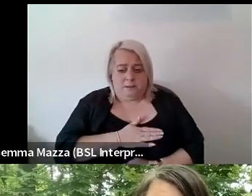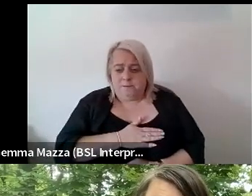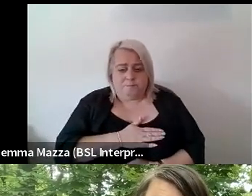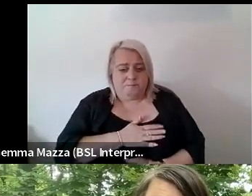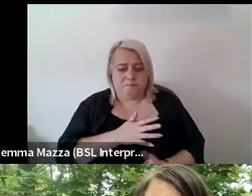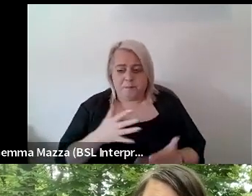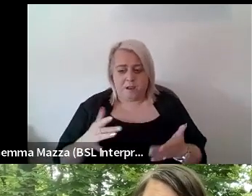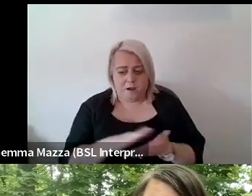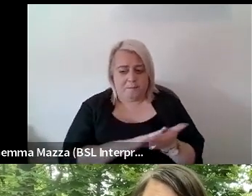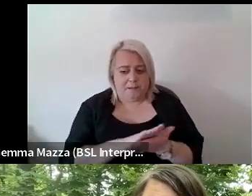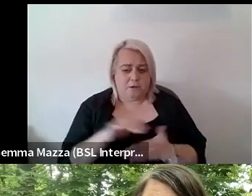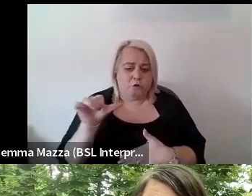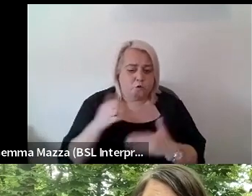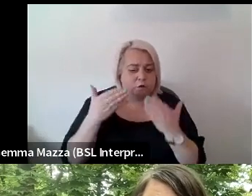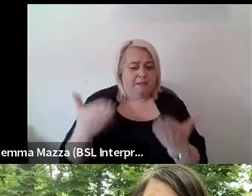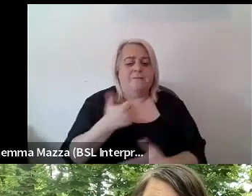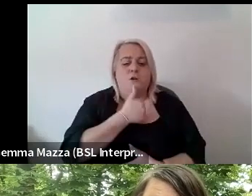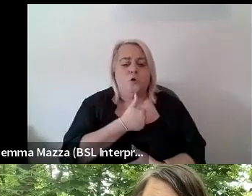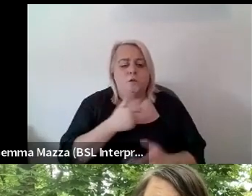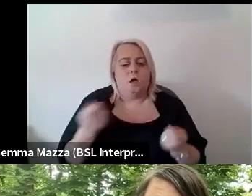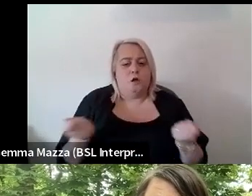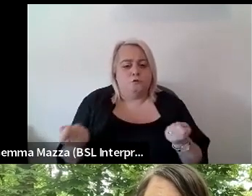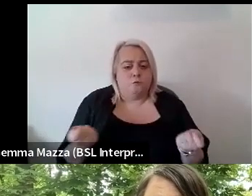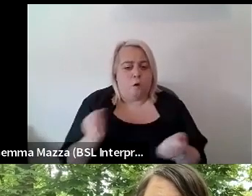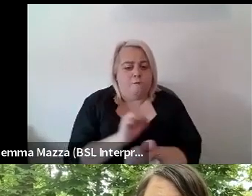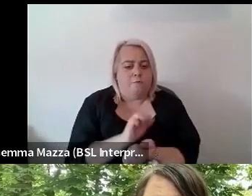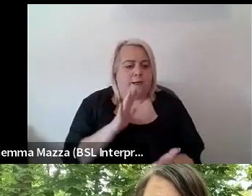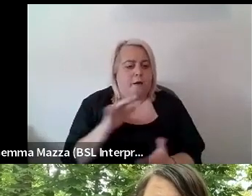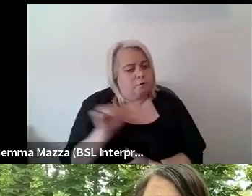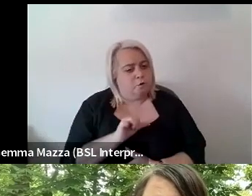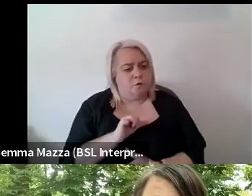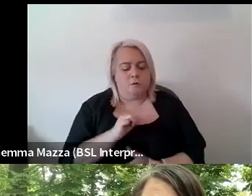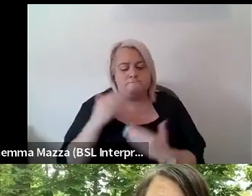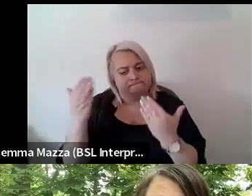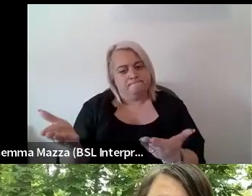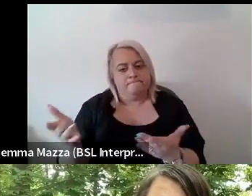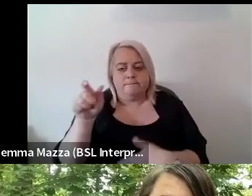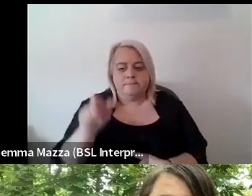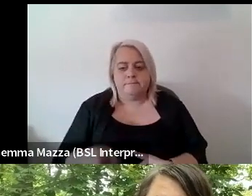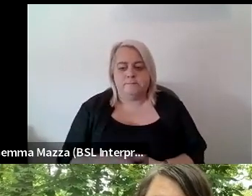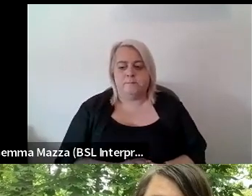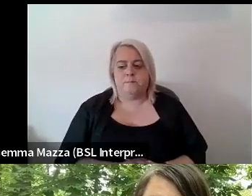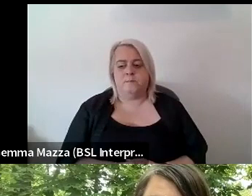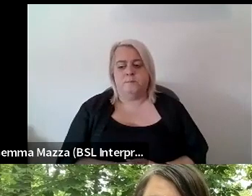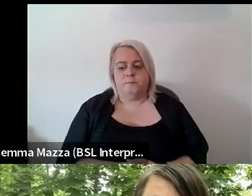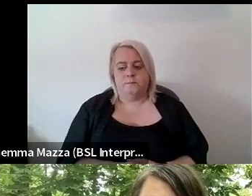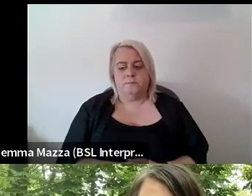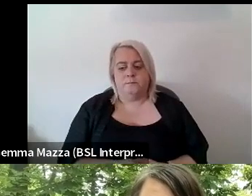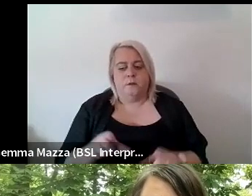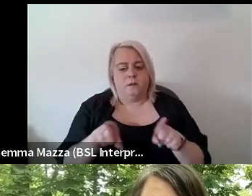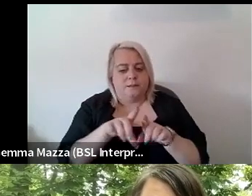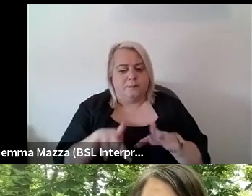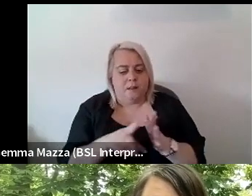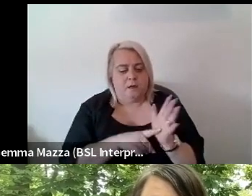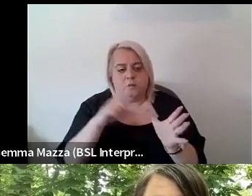always give the user control, freedom and control. And also, you know, like Jacob's Law,